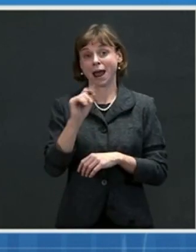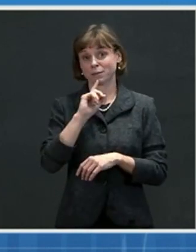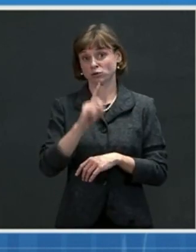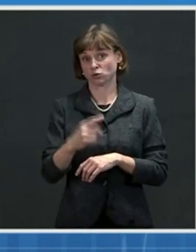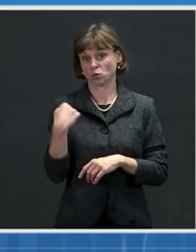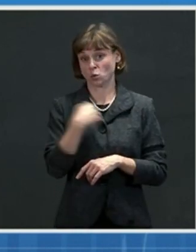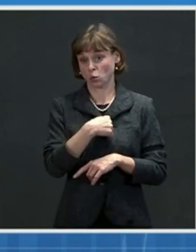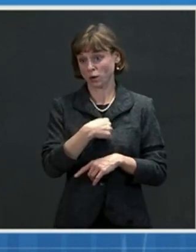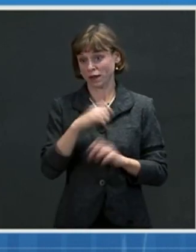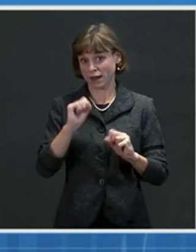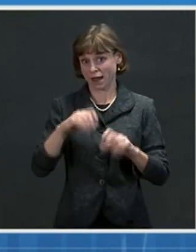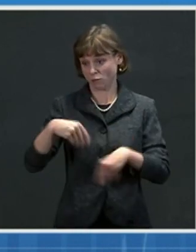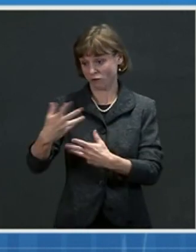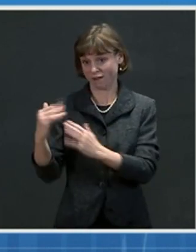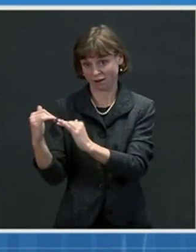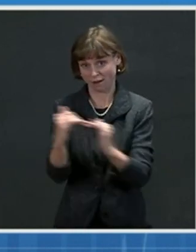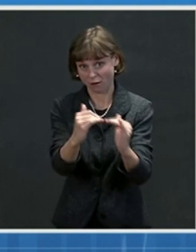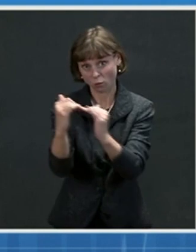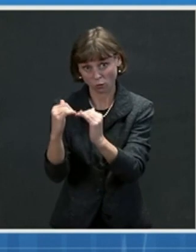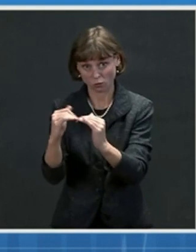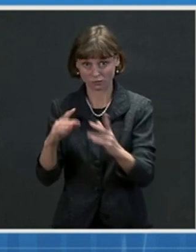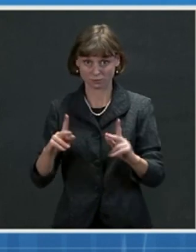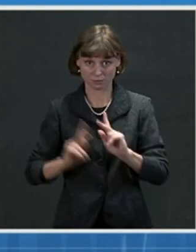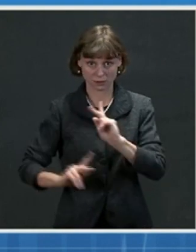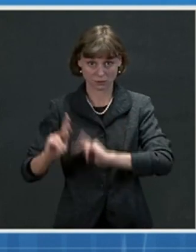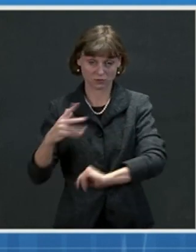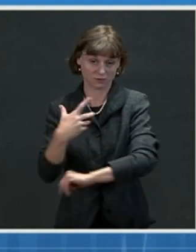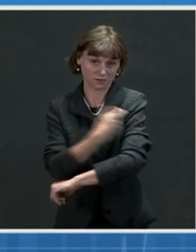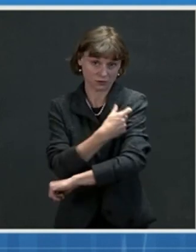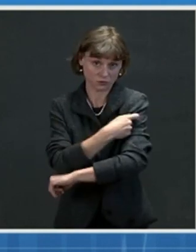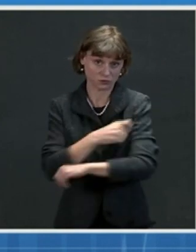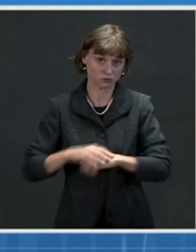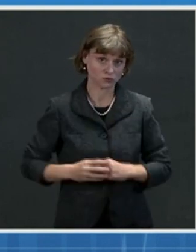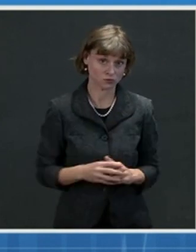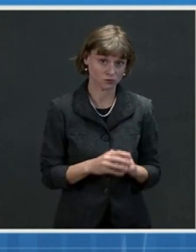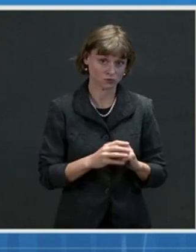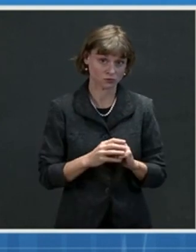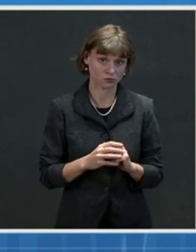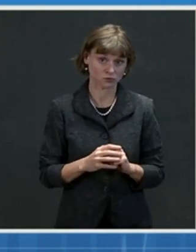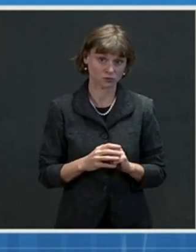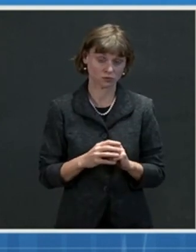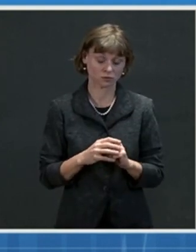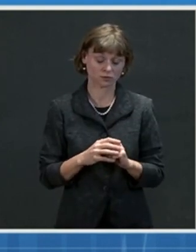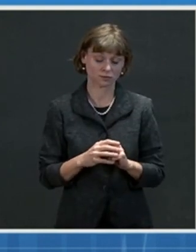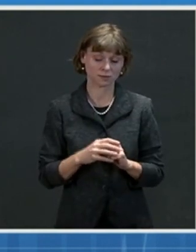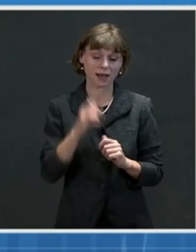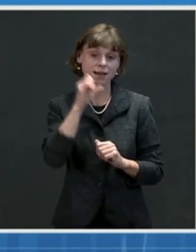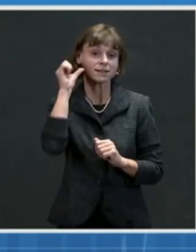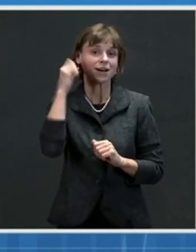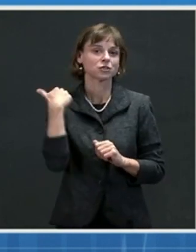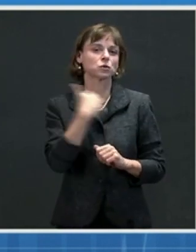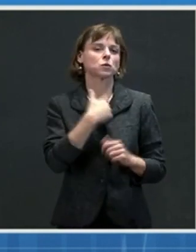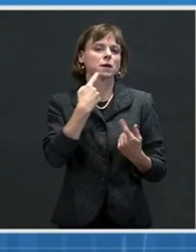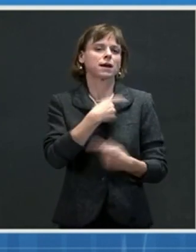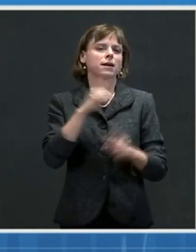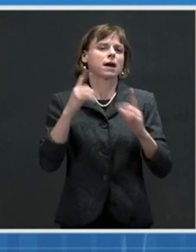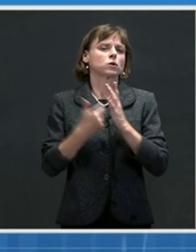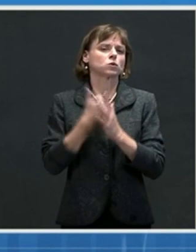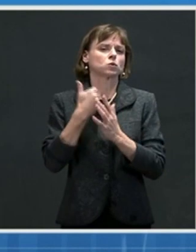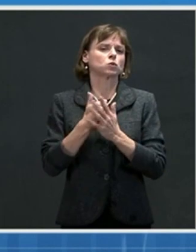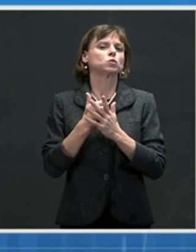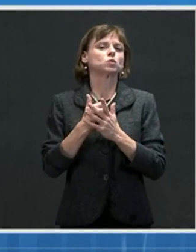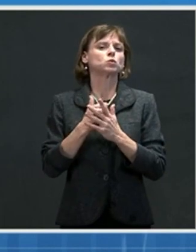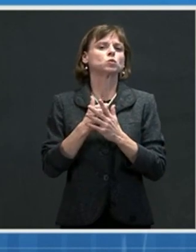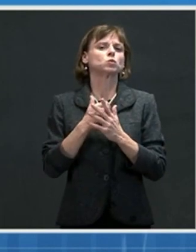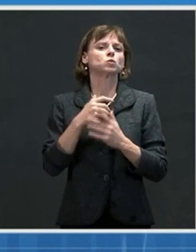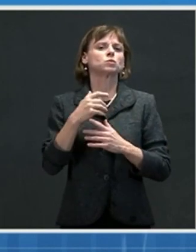First, we are building new vaccination sites. Last week we announced new mass vaccination centers in California,